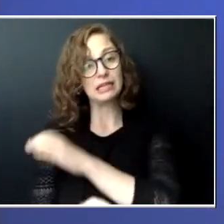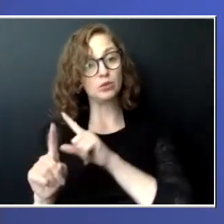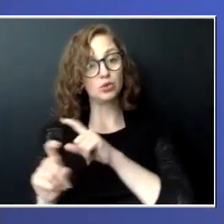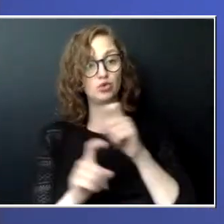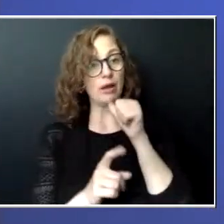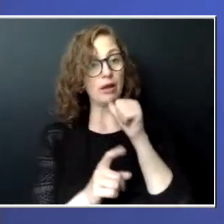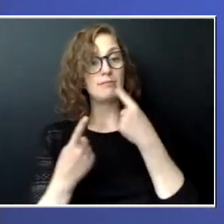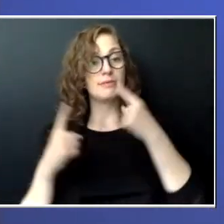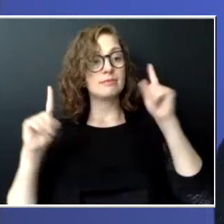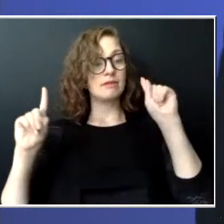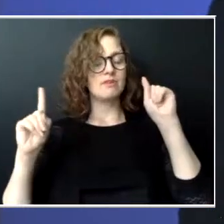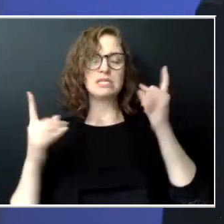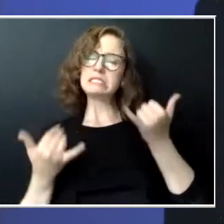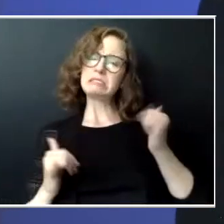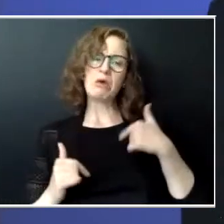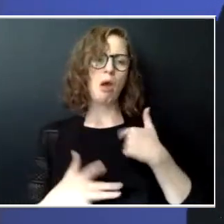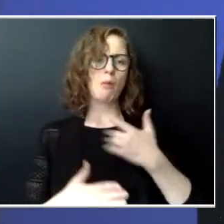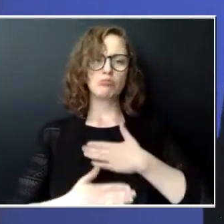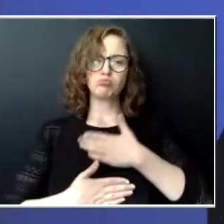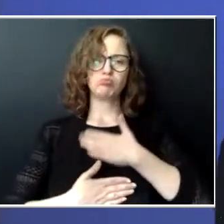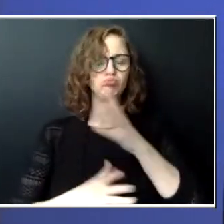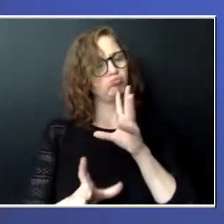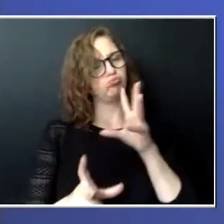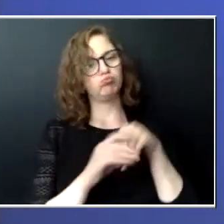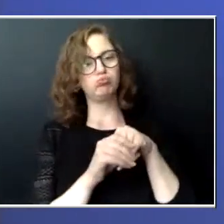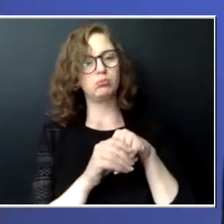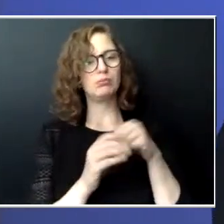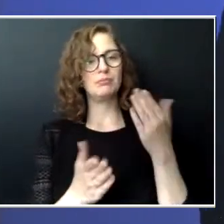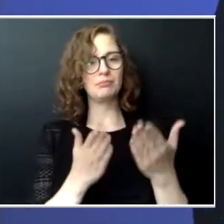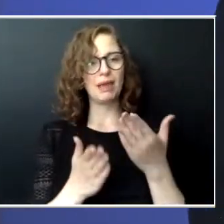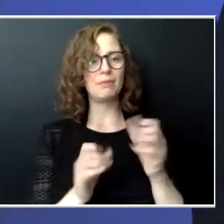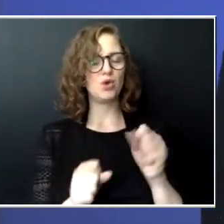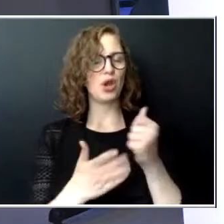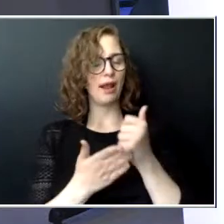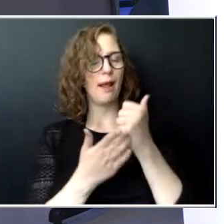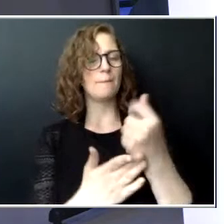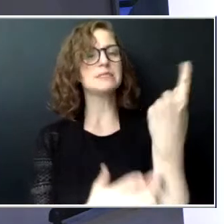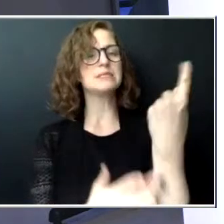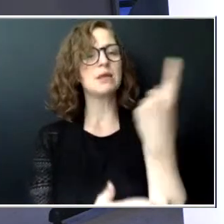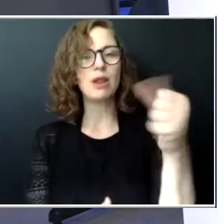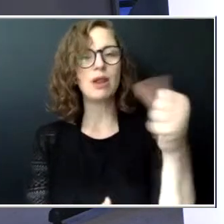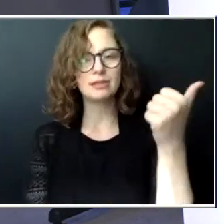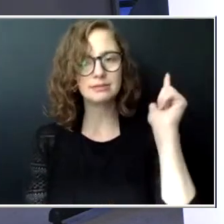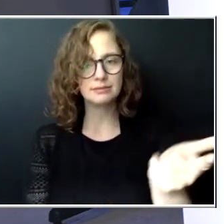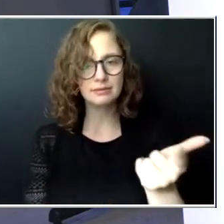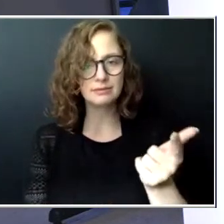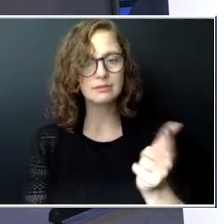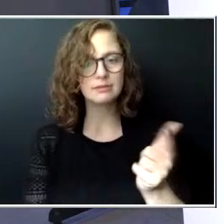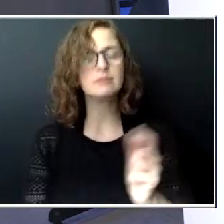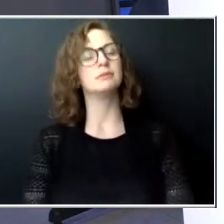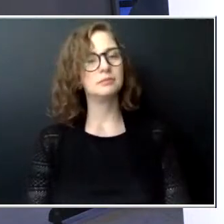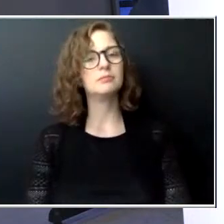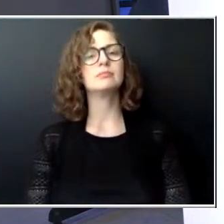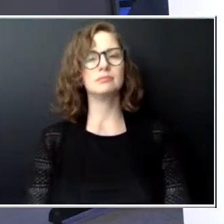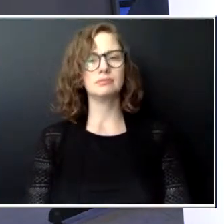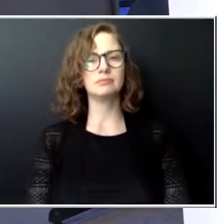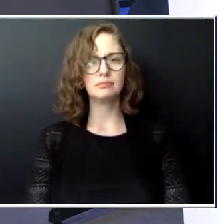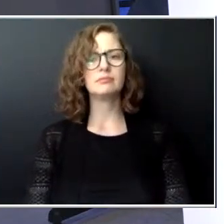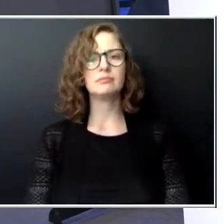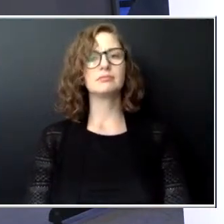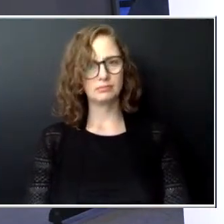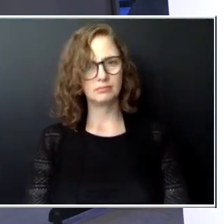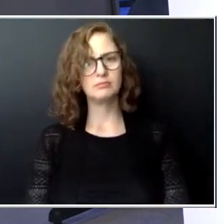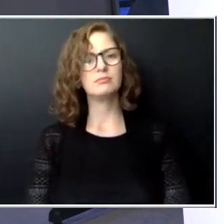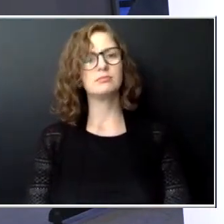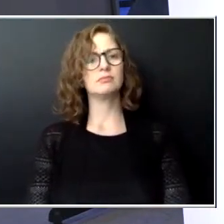somebody else's help down the road. Yeah, for sure, for sure. Well, and so let's talk And about I got that. paid And you got